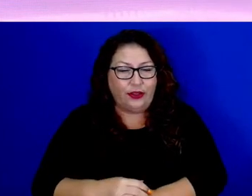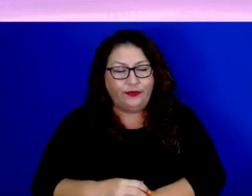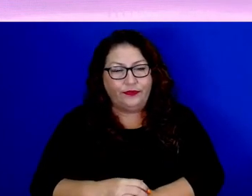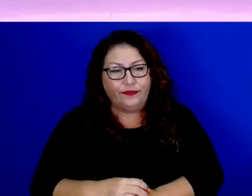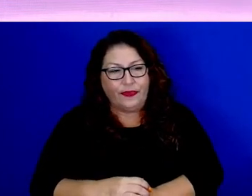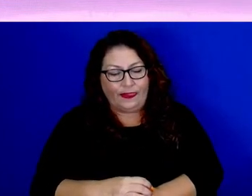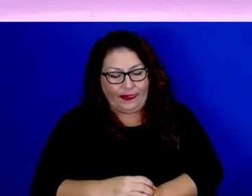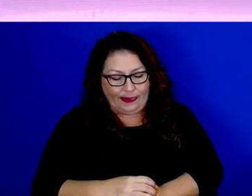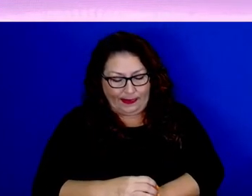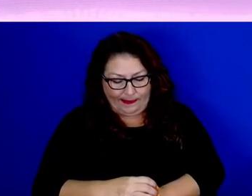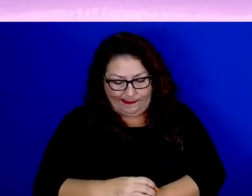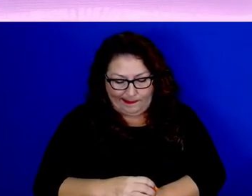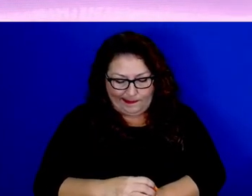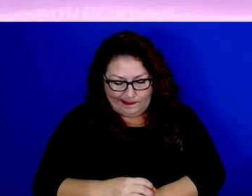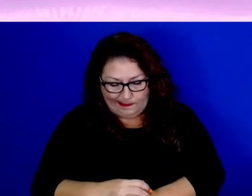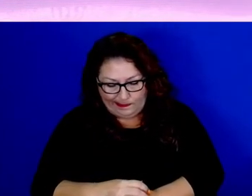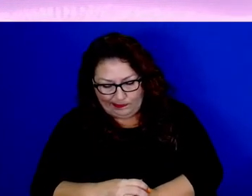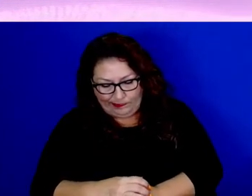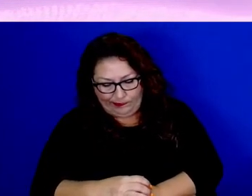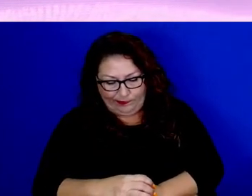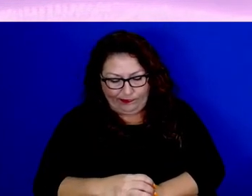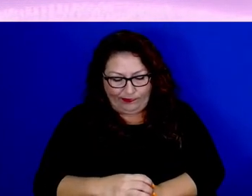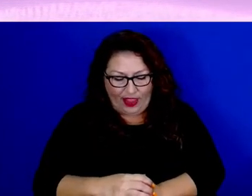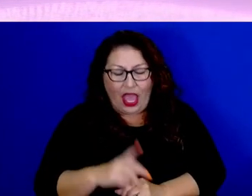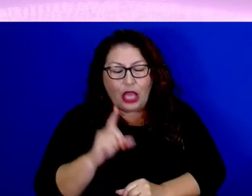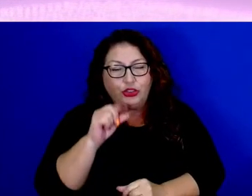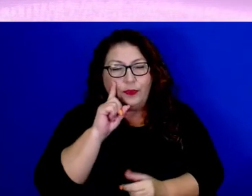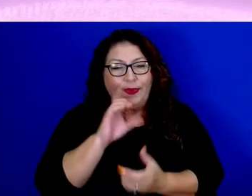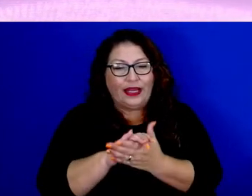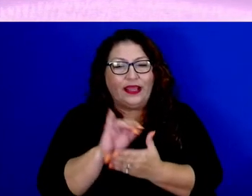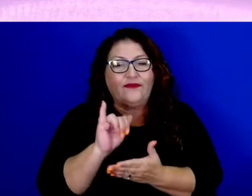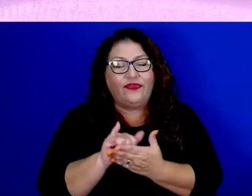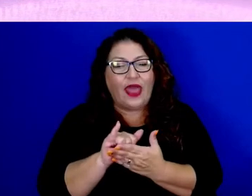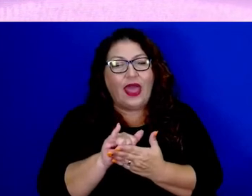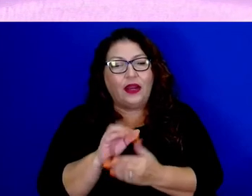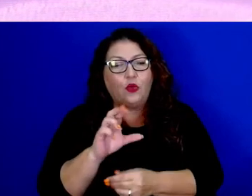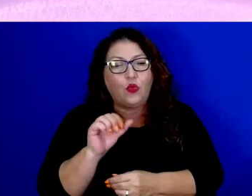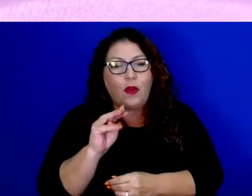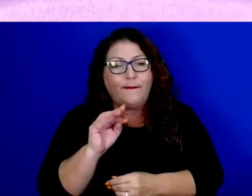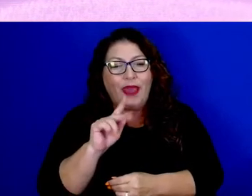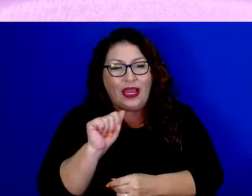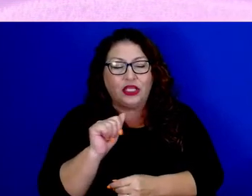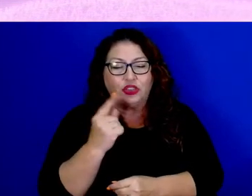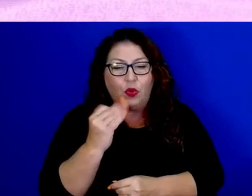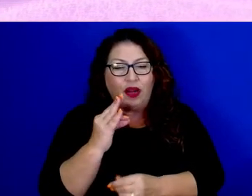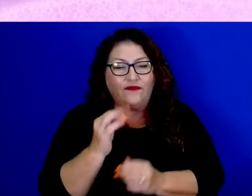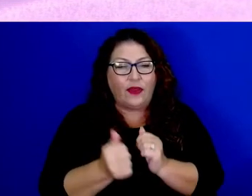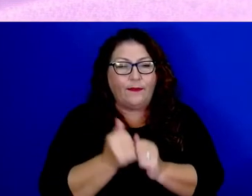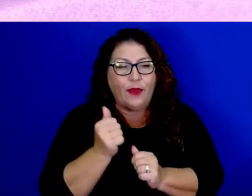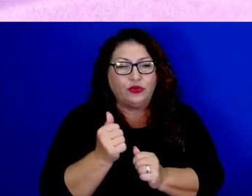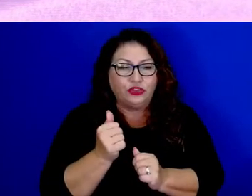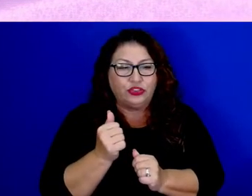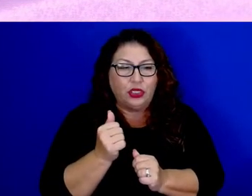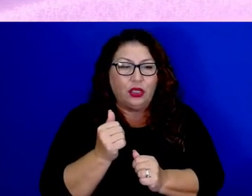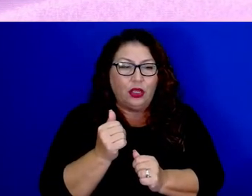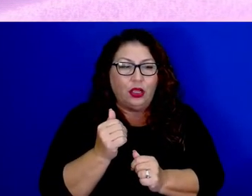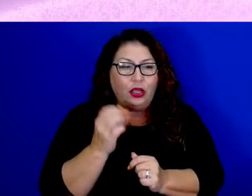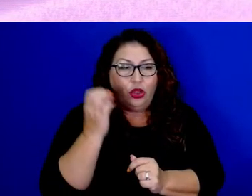I mean, well, I do believe that, Romania is one of the most pro-European member state in terms